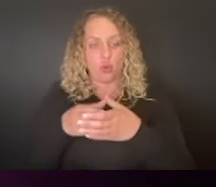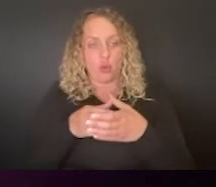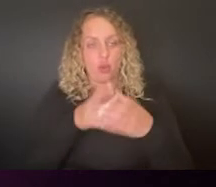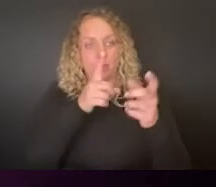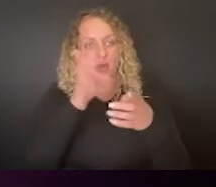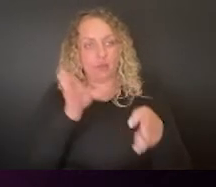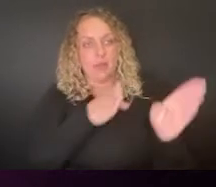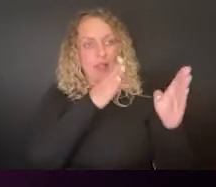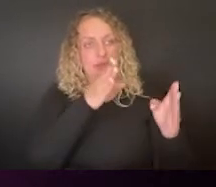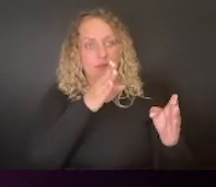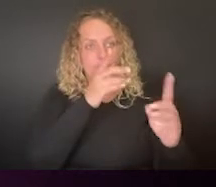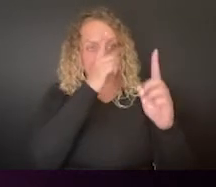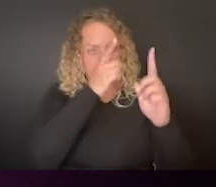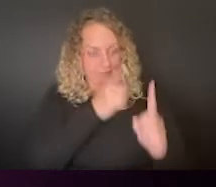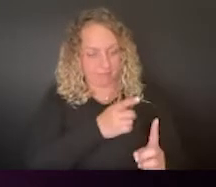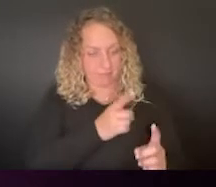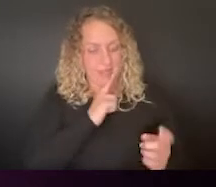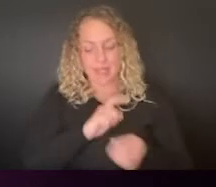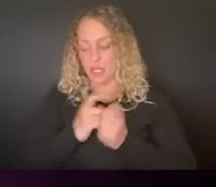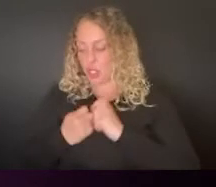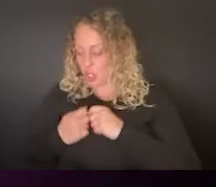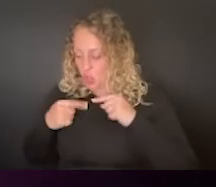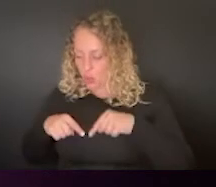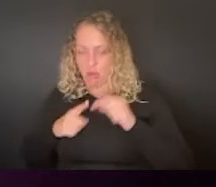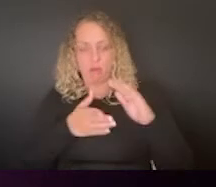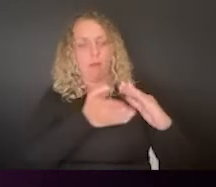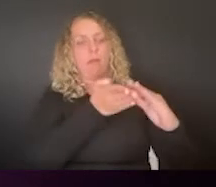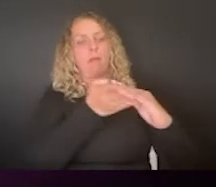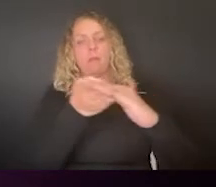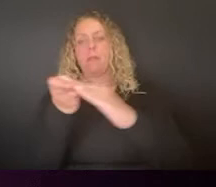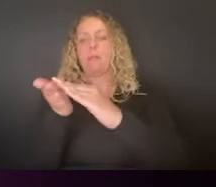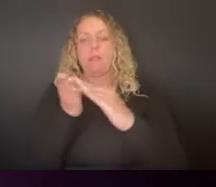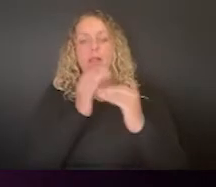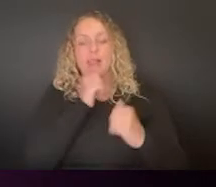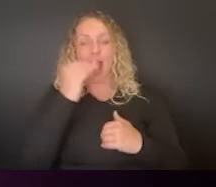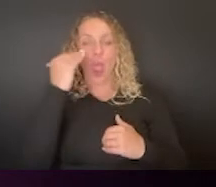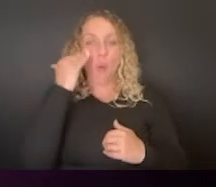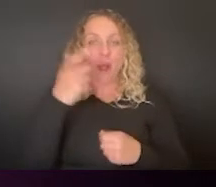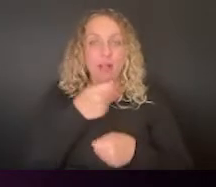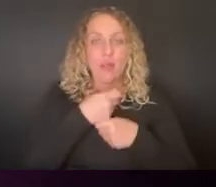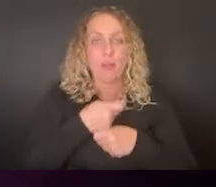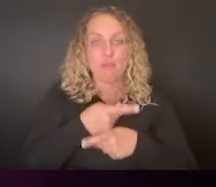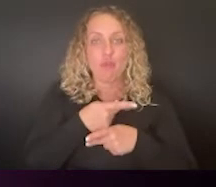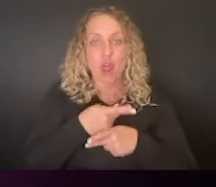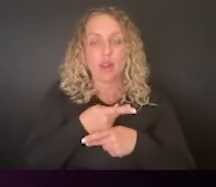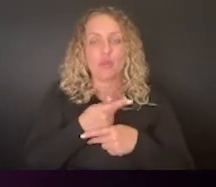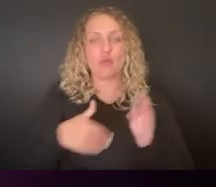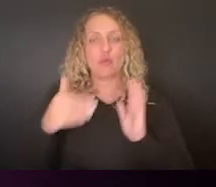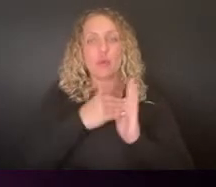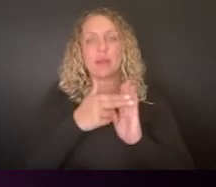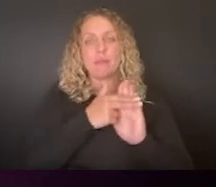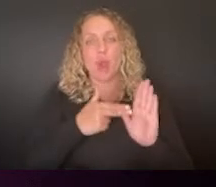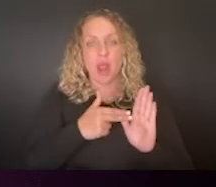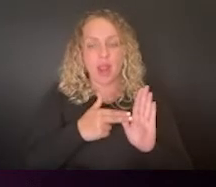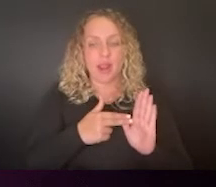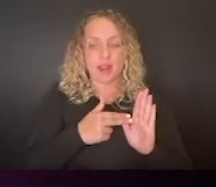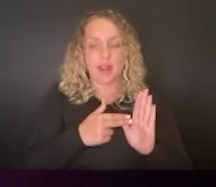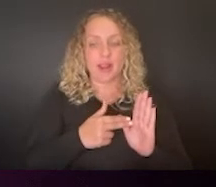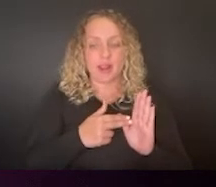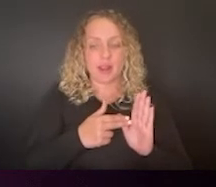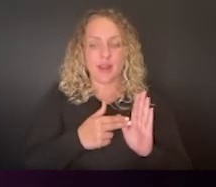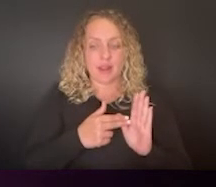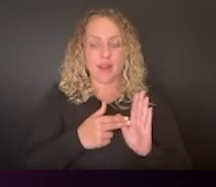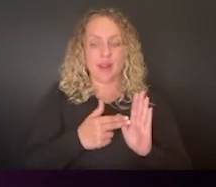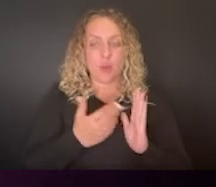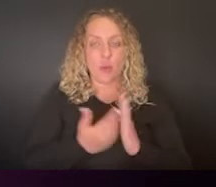changes alongside other teams, not disrupt other squads' roadmaps, and make our changes all